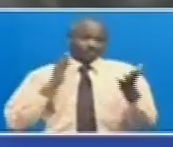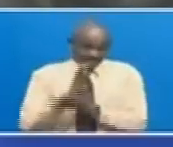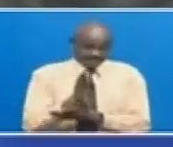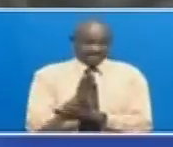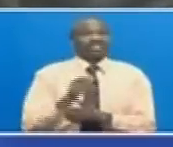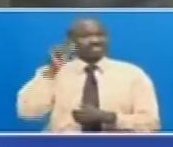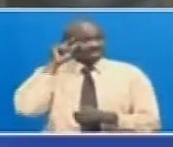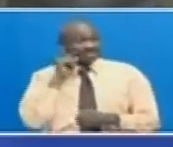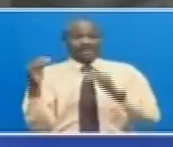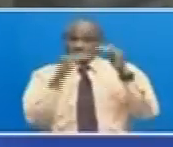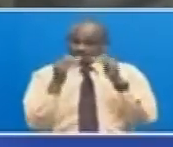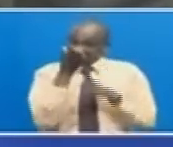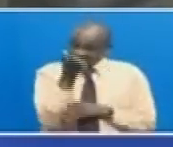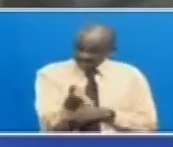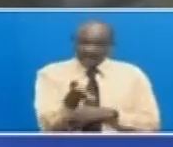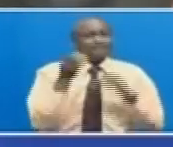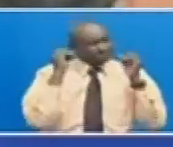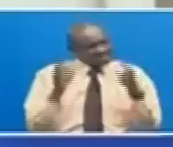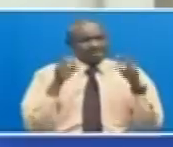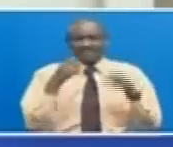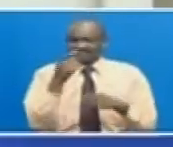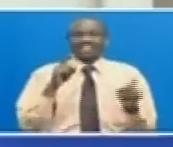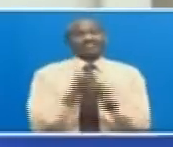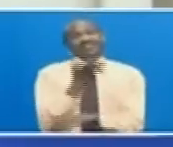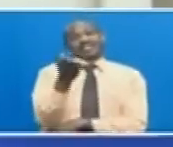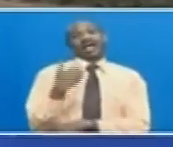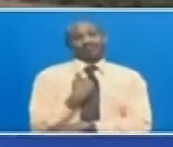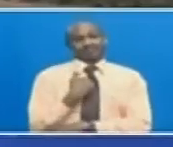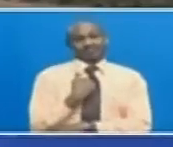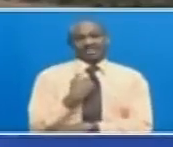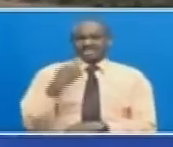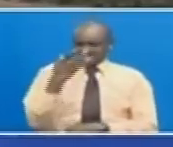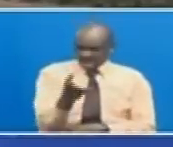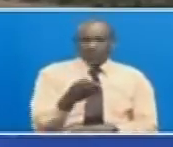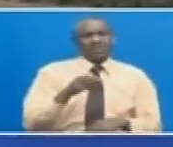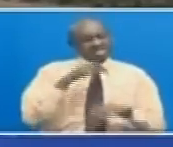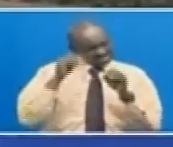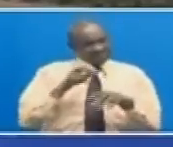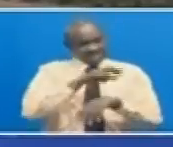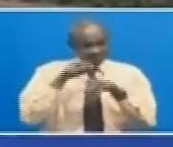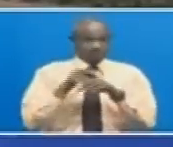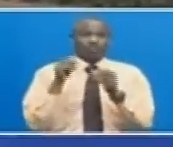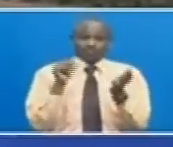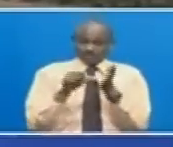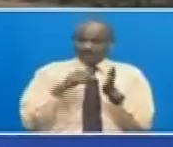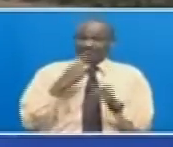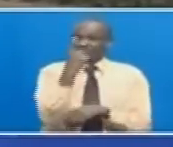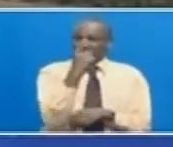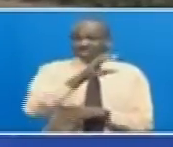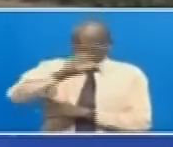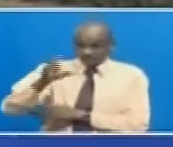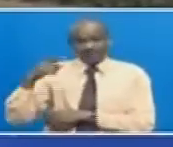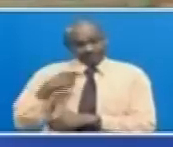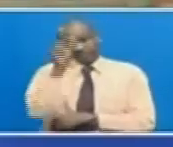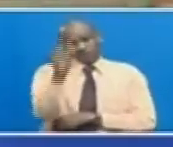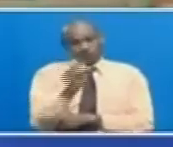equality provisions, many here say have made the difference. Health strikes would have been a national disaster, but each county has to carry its